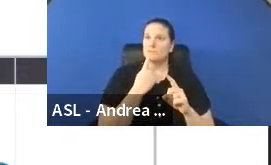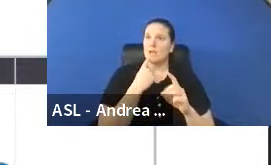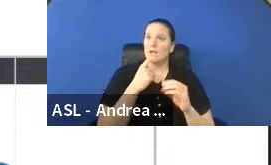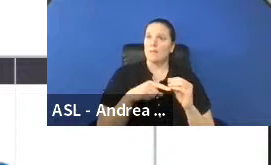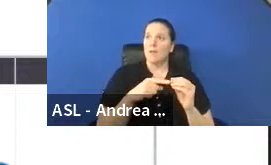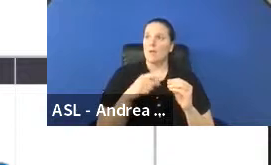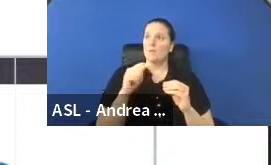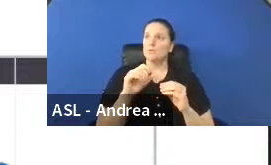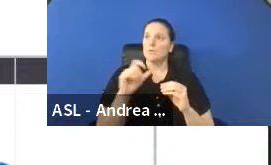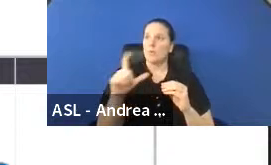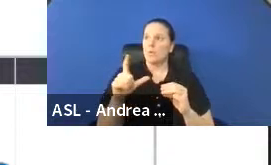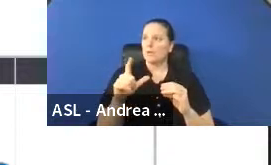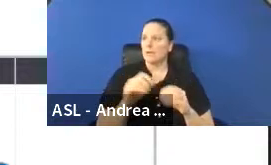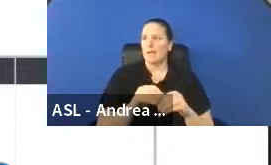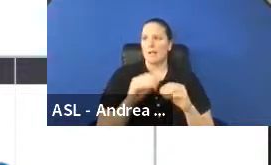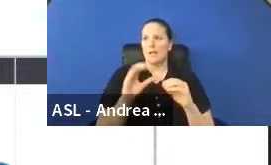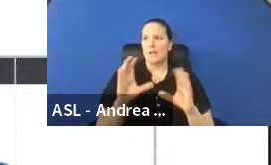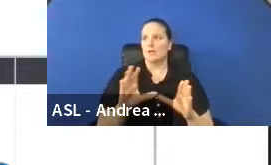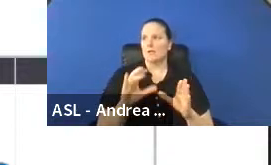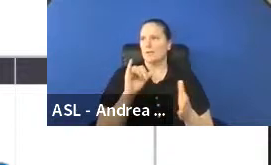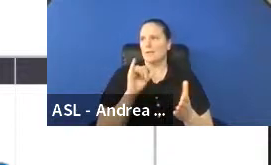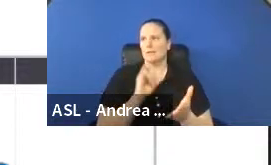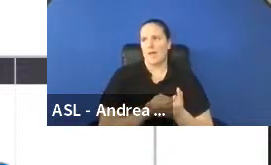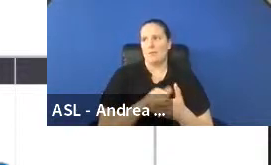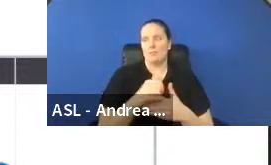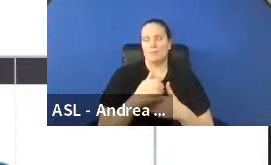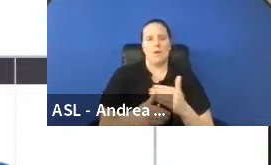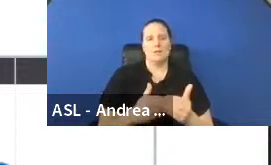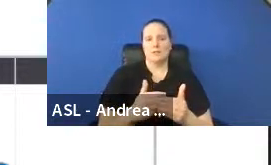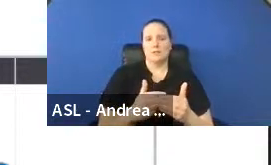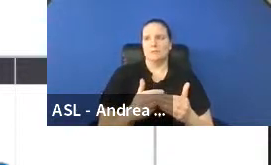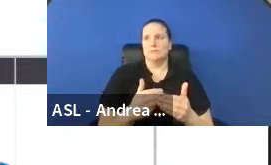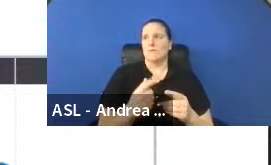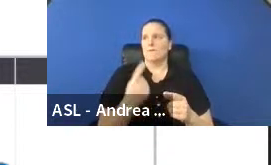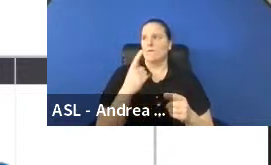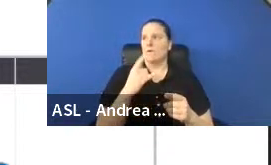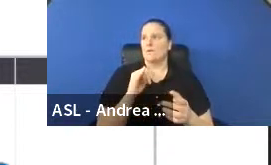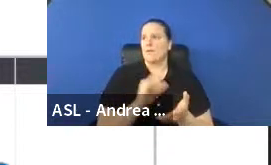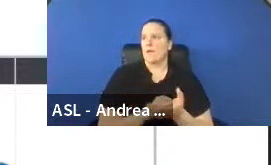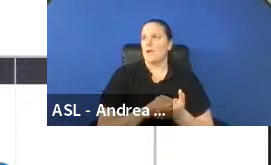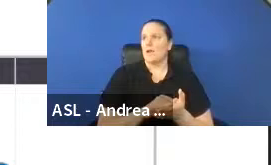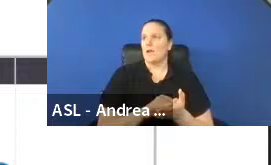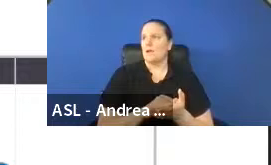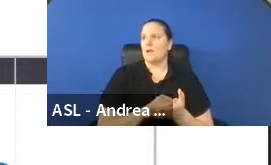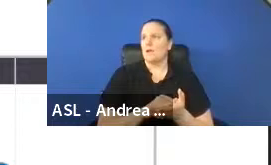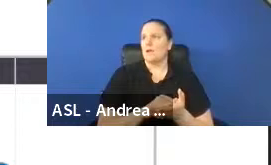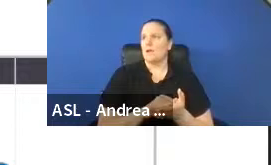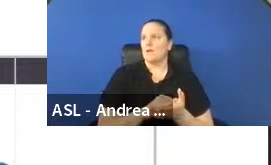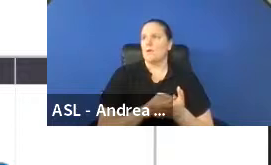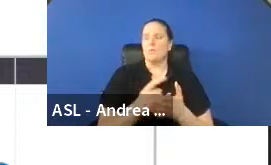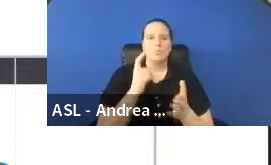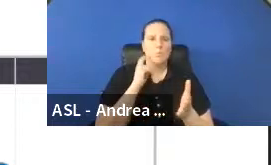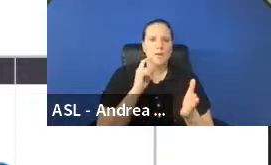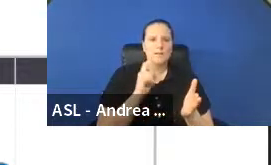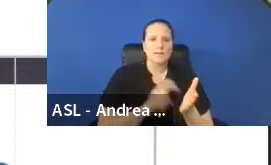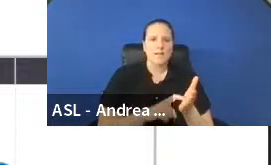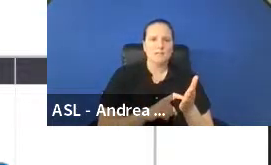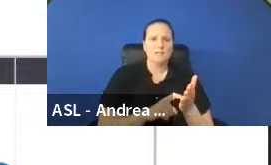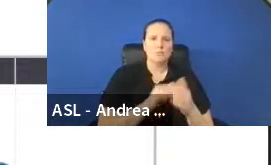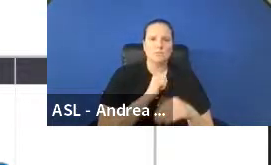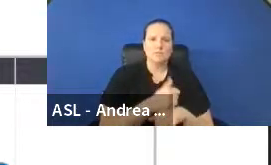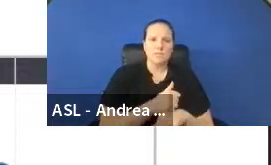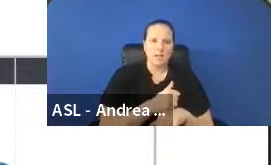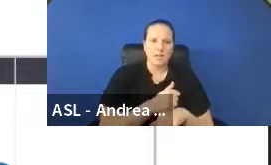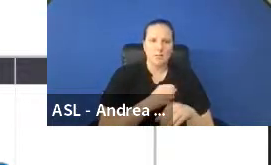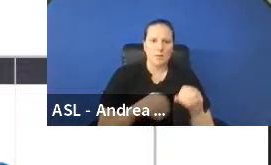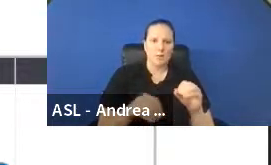there are processes that are yet to begin and that are going to play out in the years ahead, while recognizing that we're sort of setting in motion